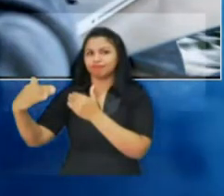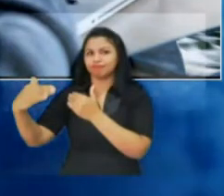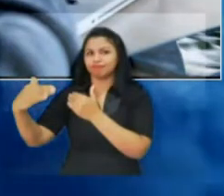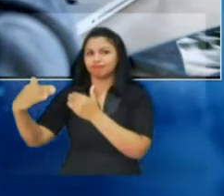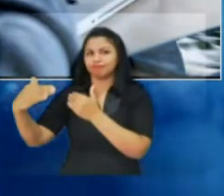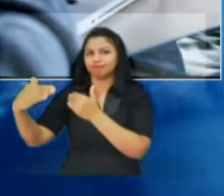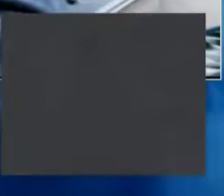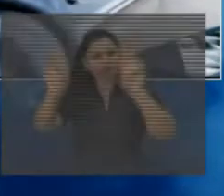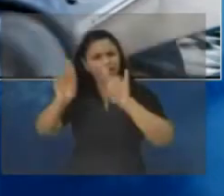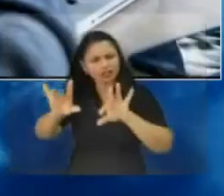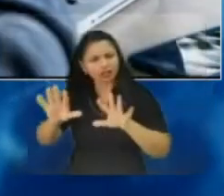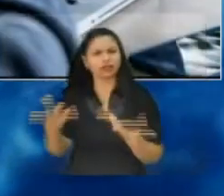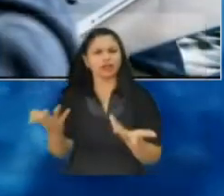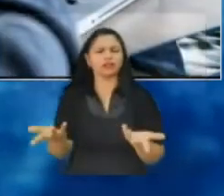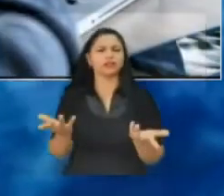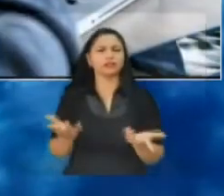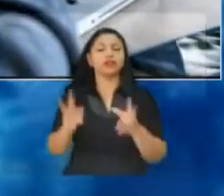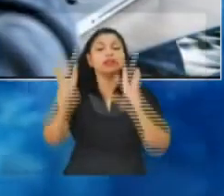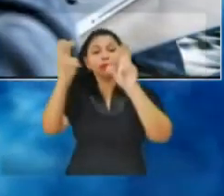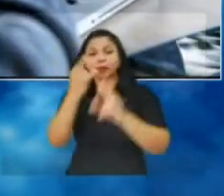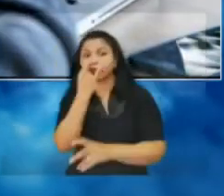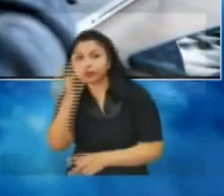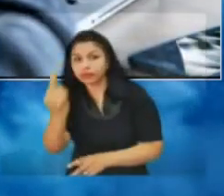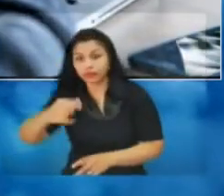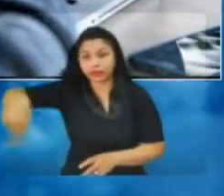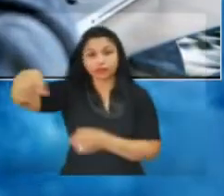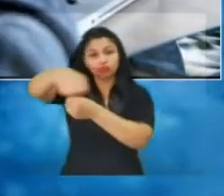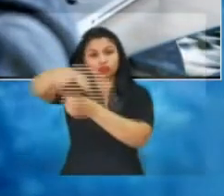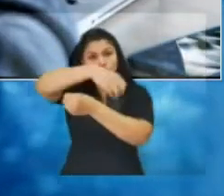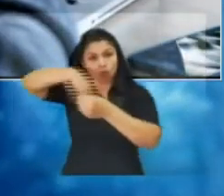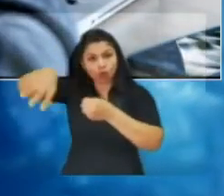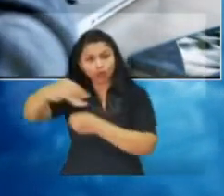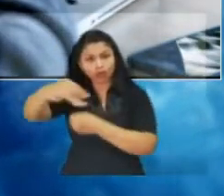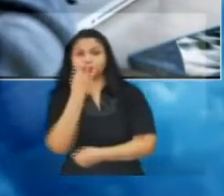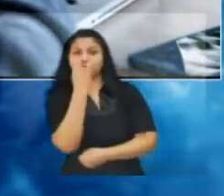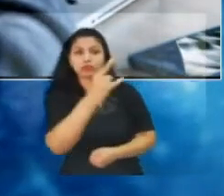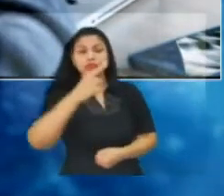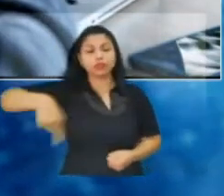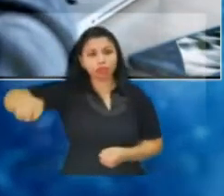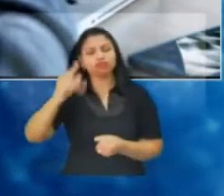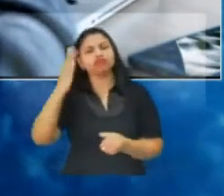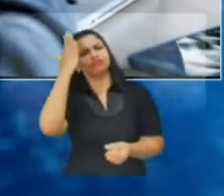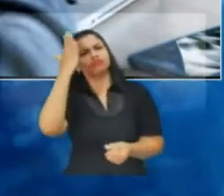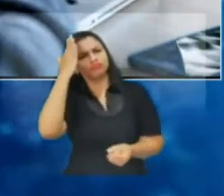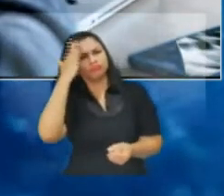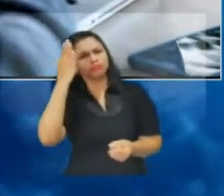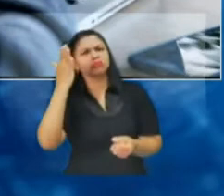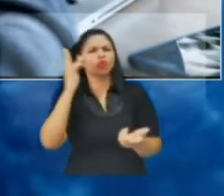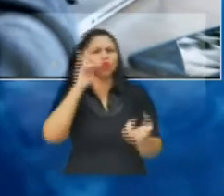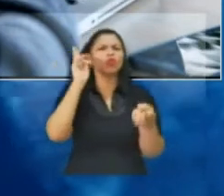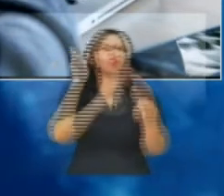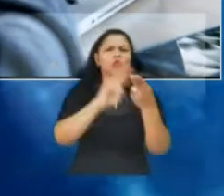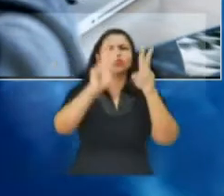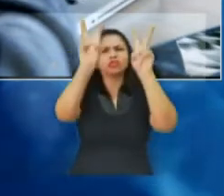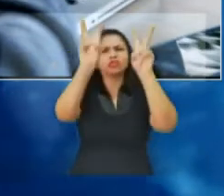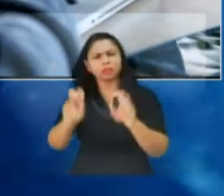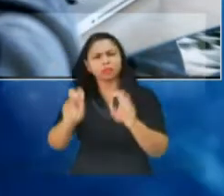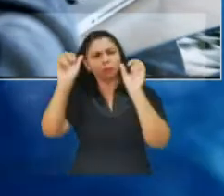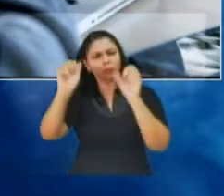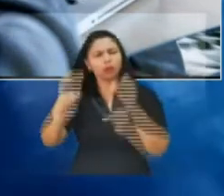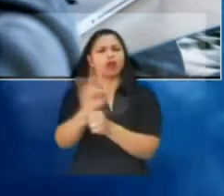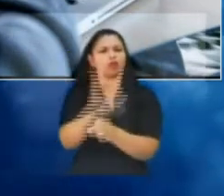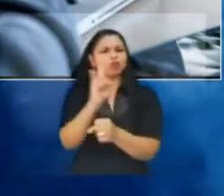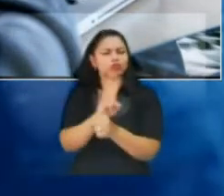That we can actually have some content of interest for the population that they have the knowledge and necessary skills to actually